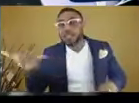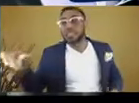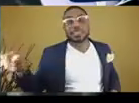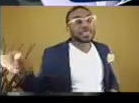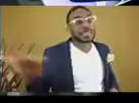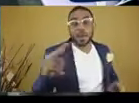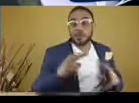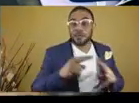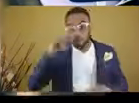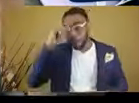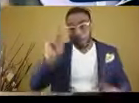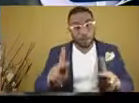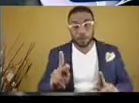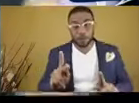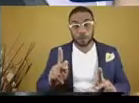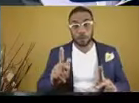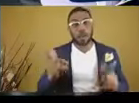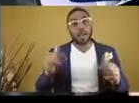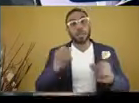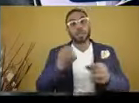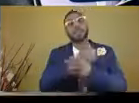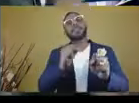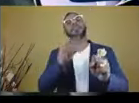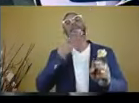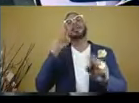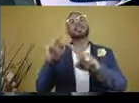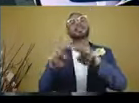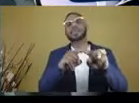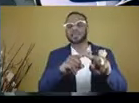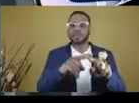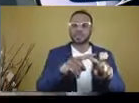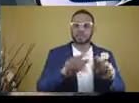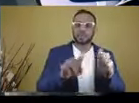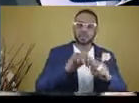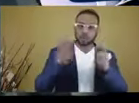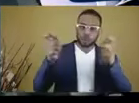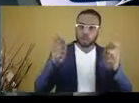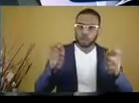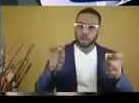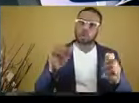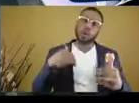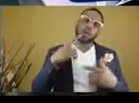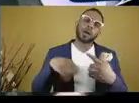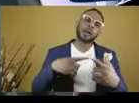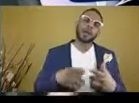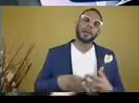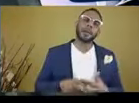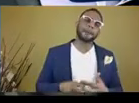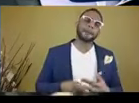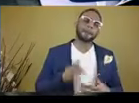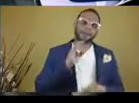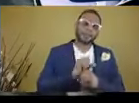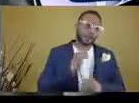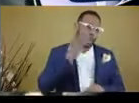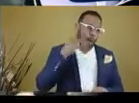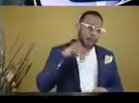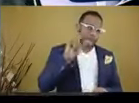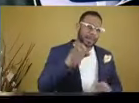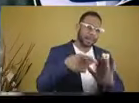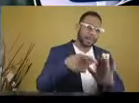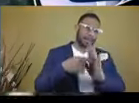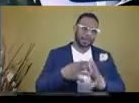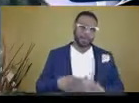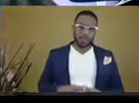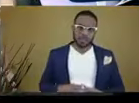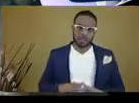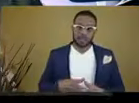Black folk, right, to come and deliver the best conditions in which to govern. And so when we're talking about literally why we need a mandate, it